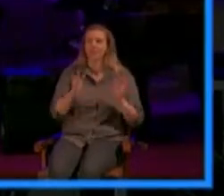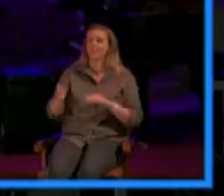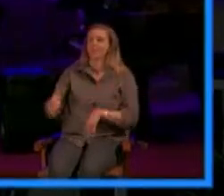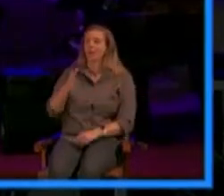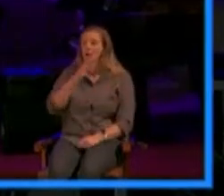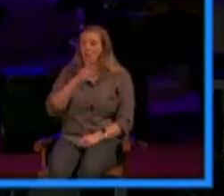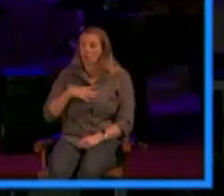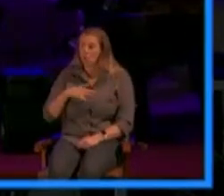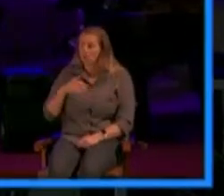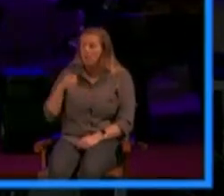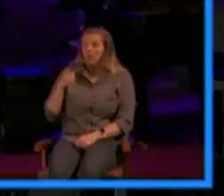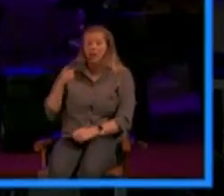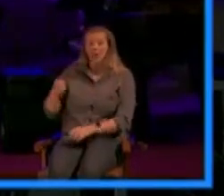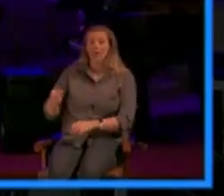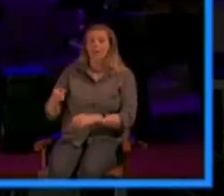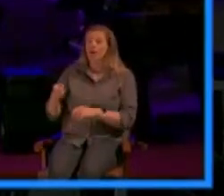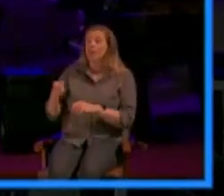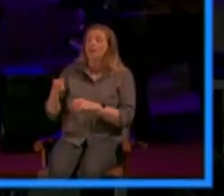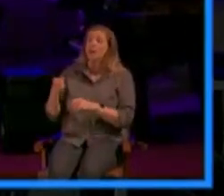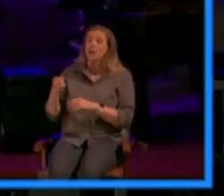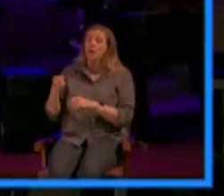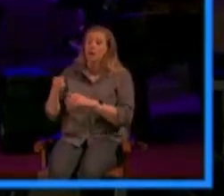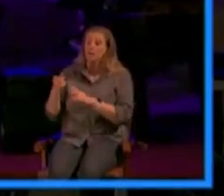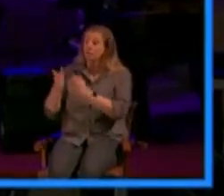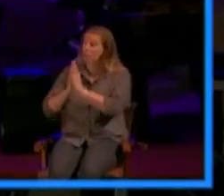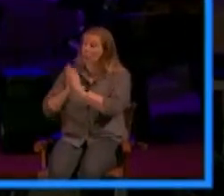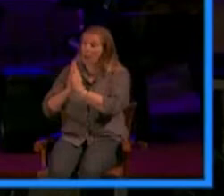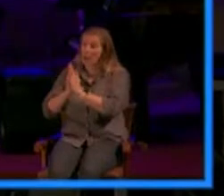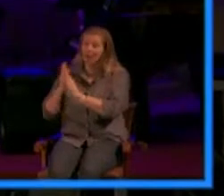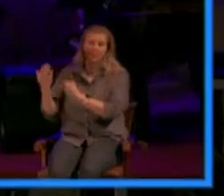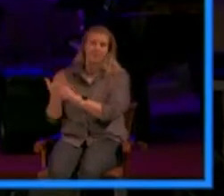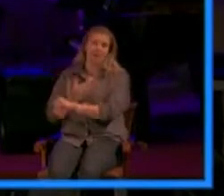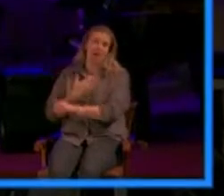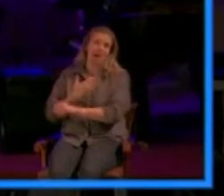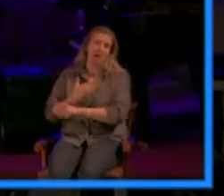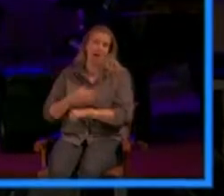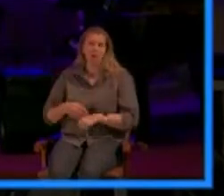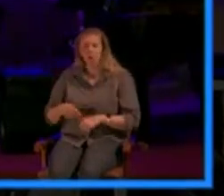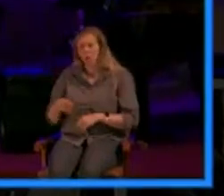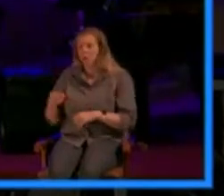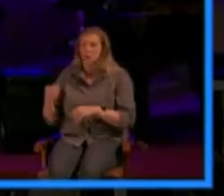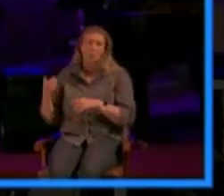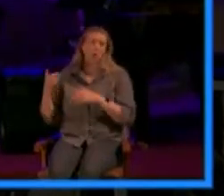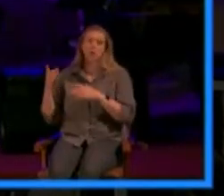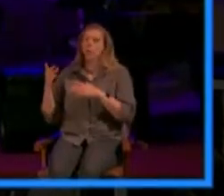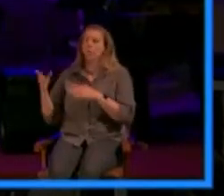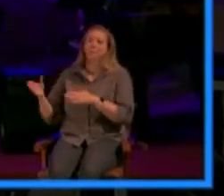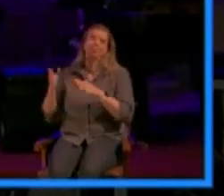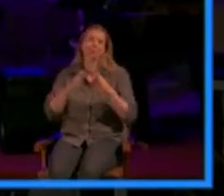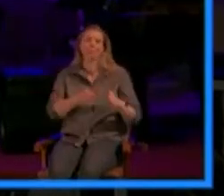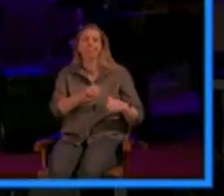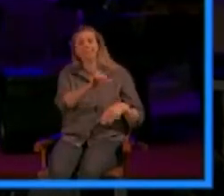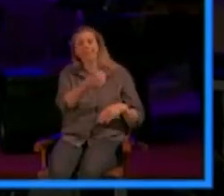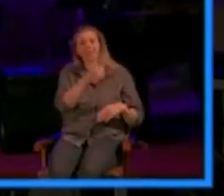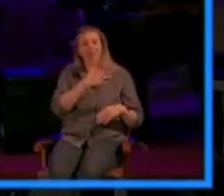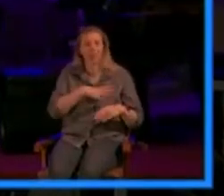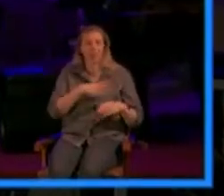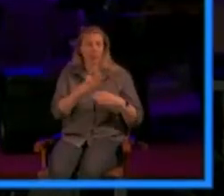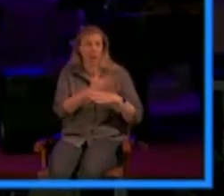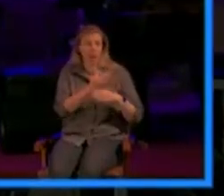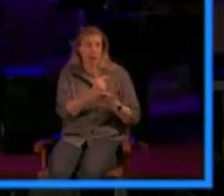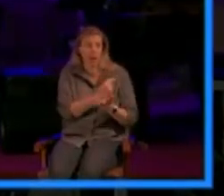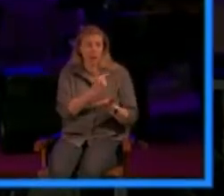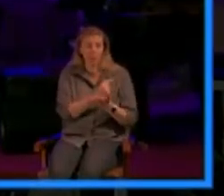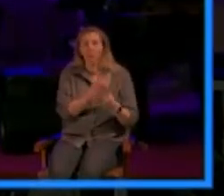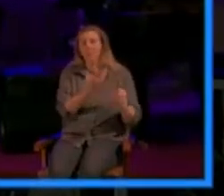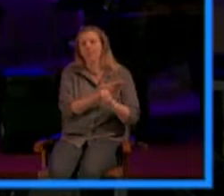time and off campus, but someone was offended that she had talked about Jesus with them, and she was let go. There was an Atlanta fire chief who